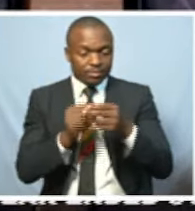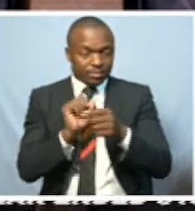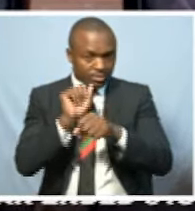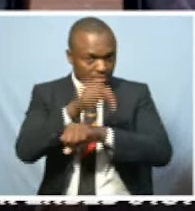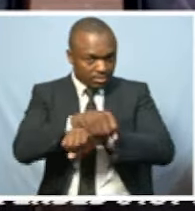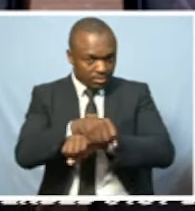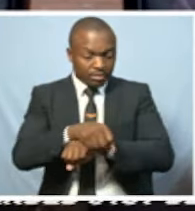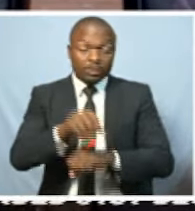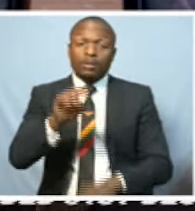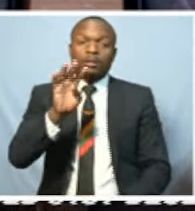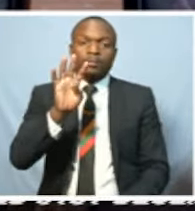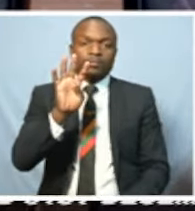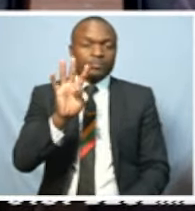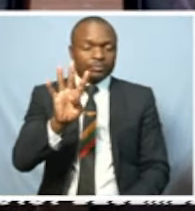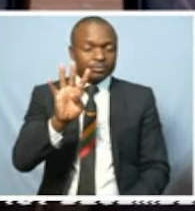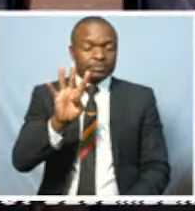4